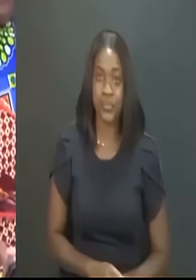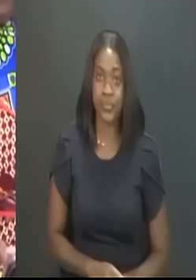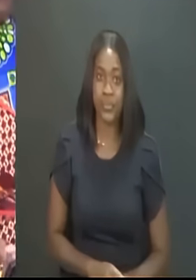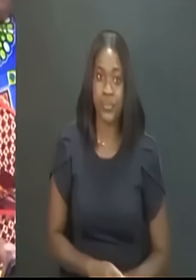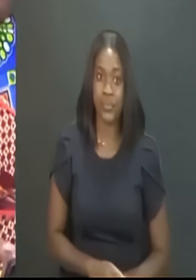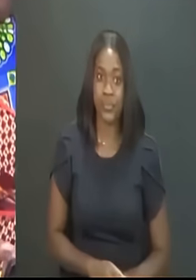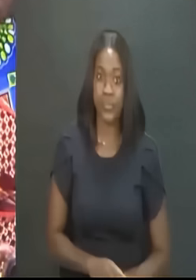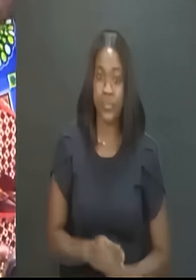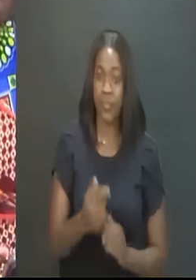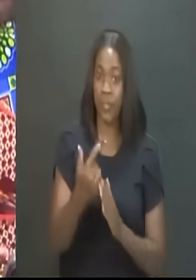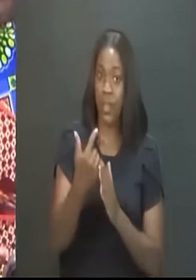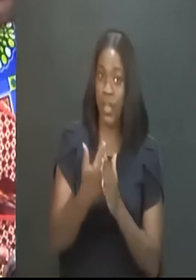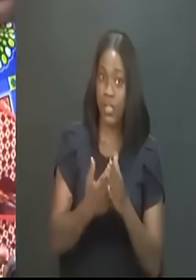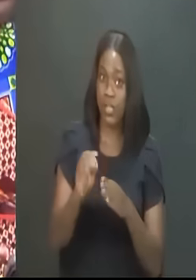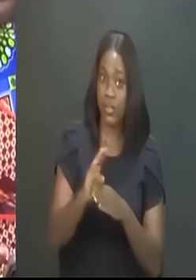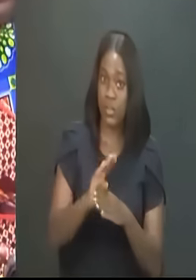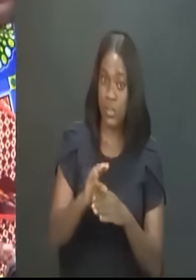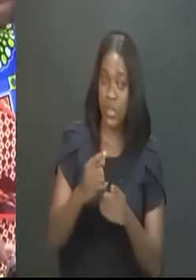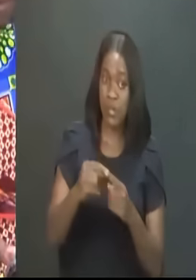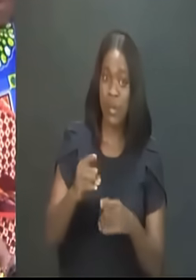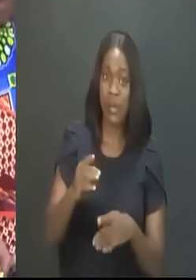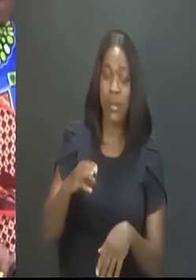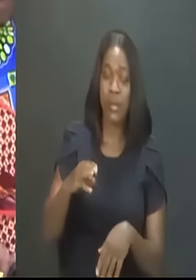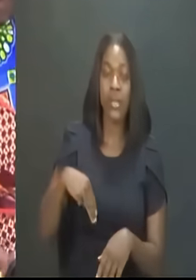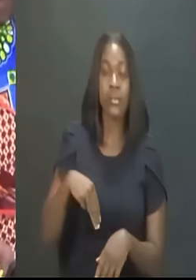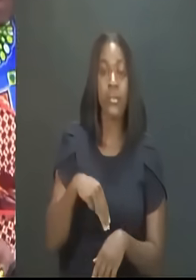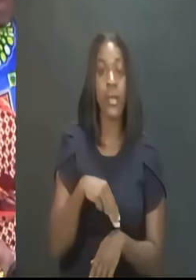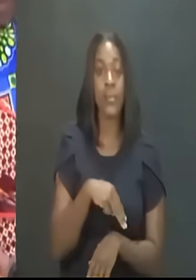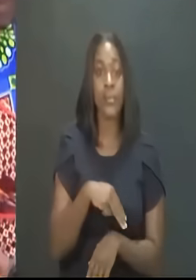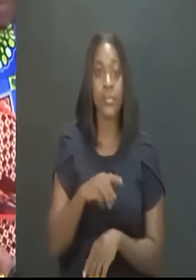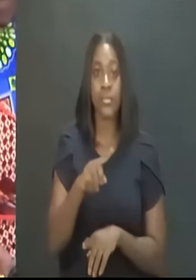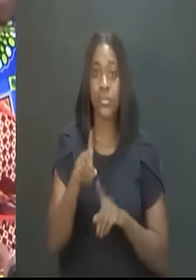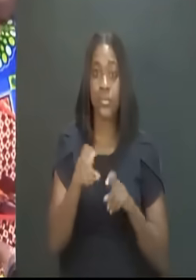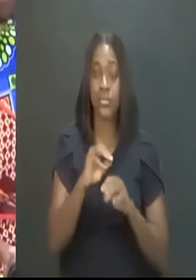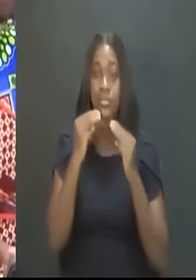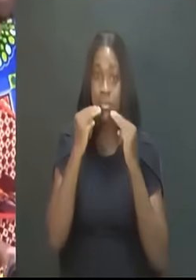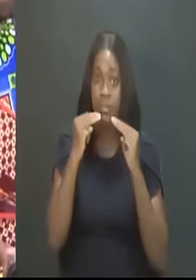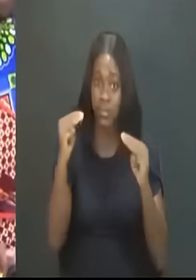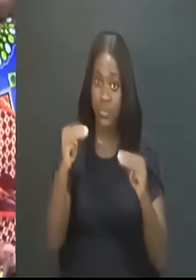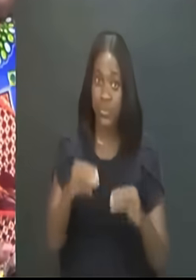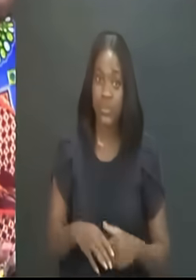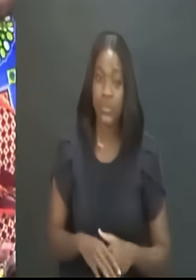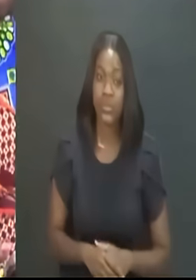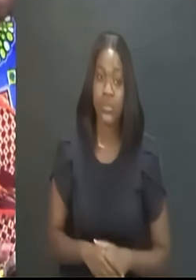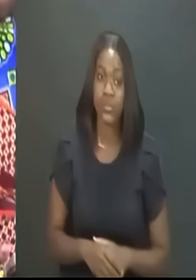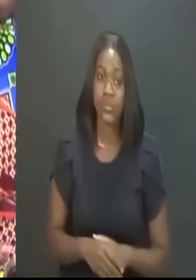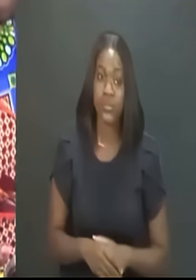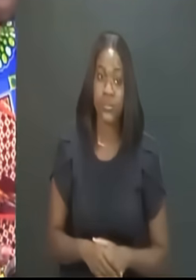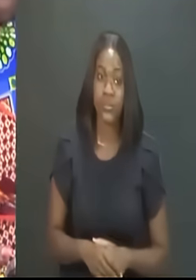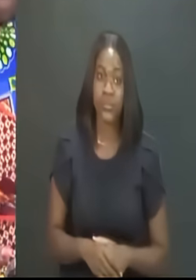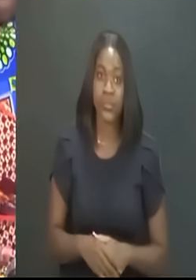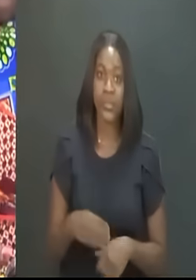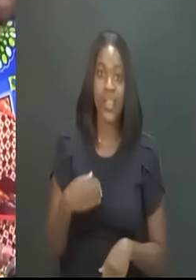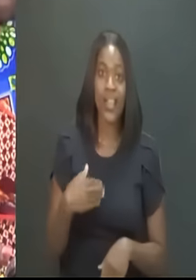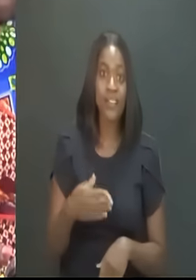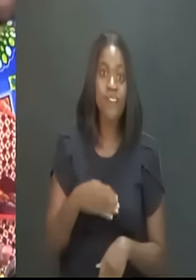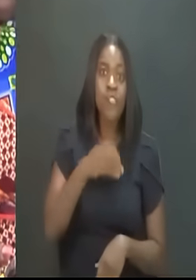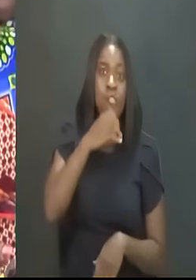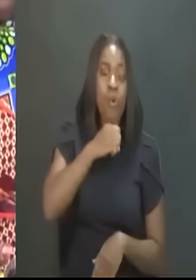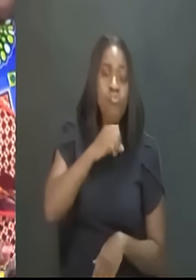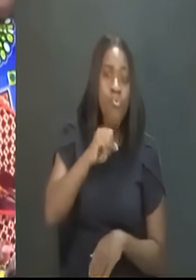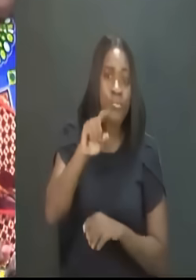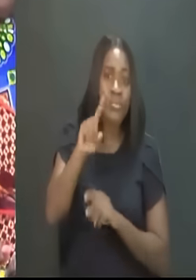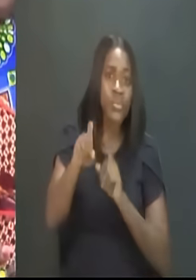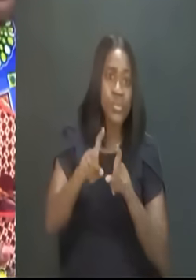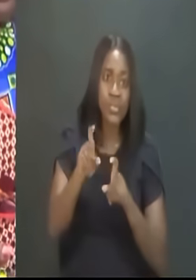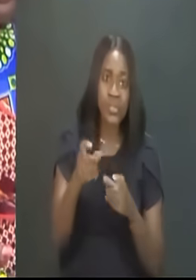of members, questions and motions. So, Speaker, we have a backlog of questions. I